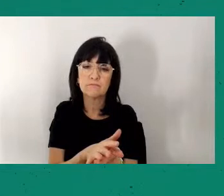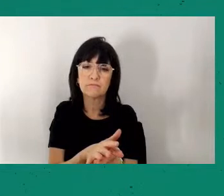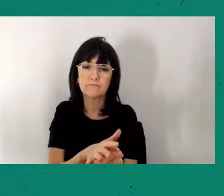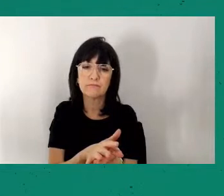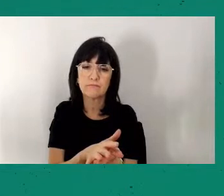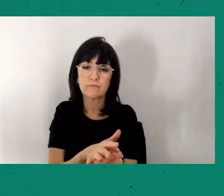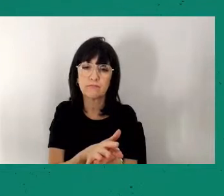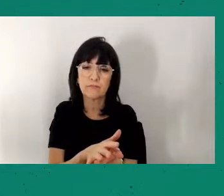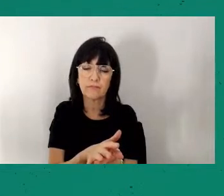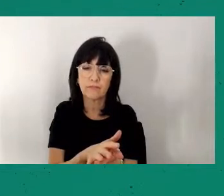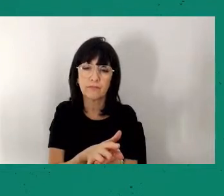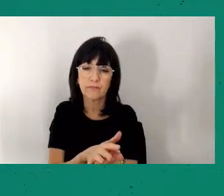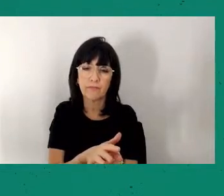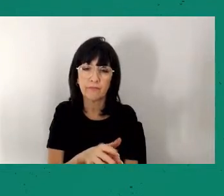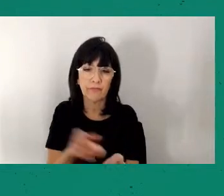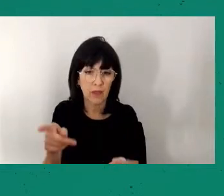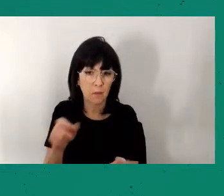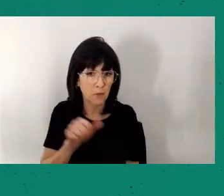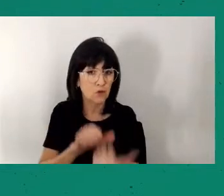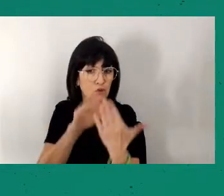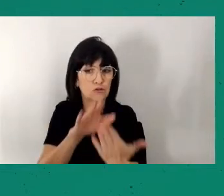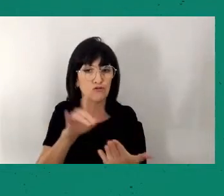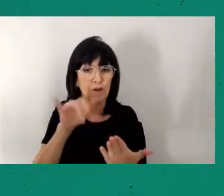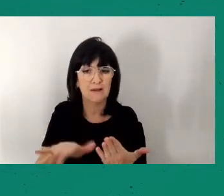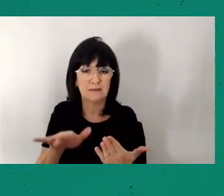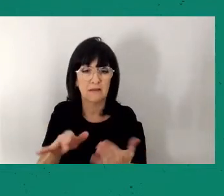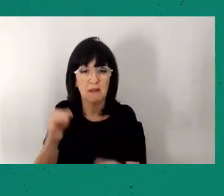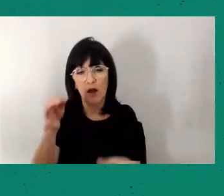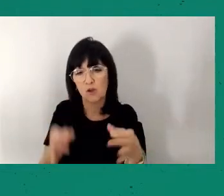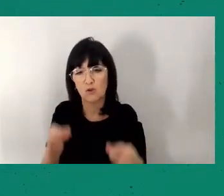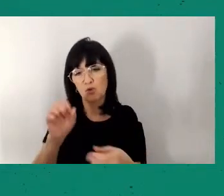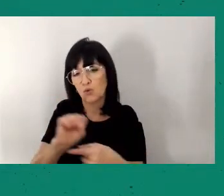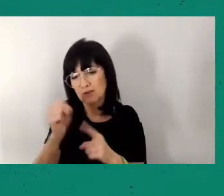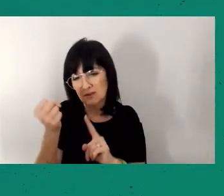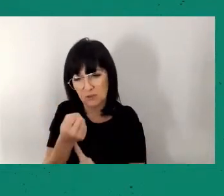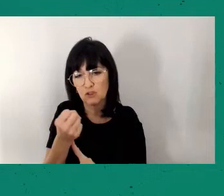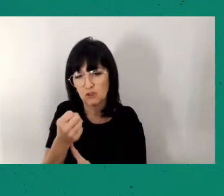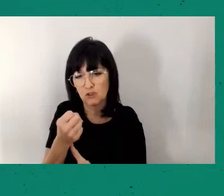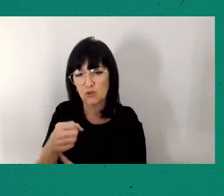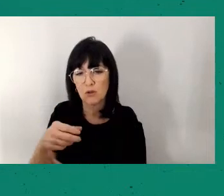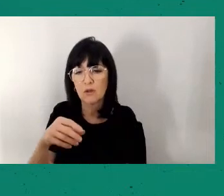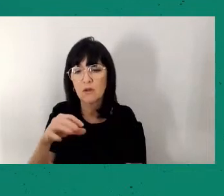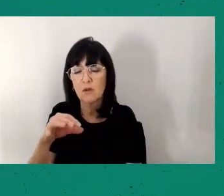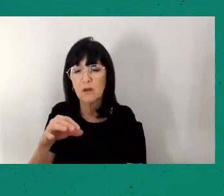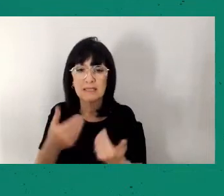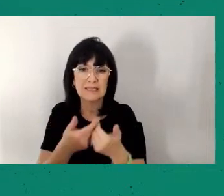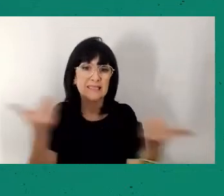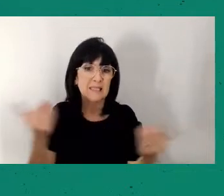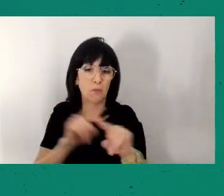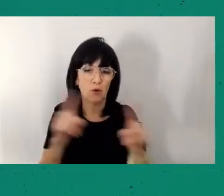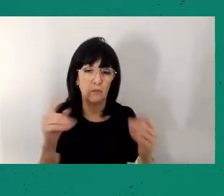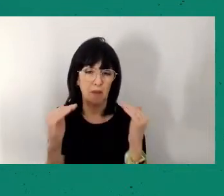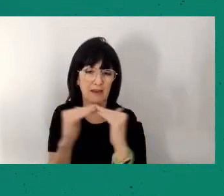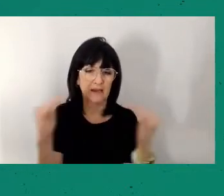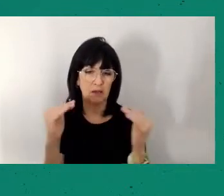addressing Plessy versus Ferguson. That was a court decision that said separate but equal,